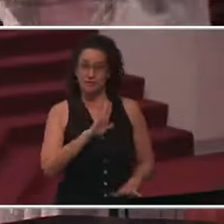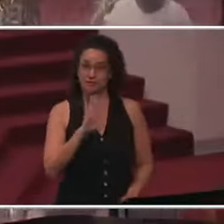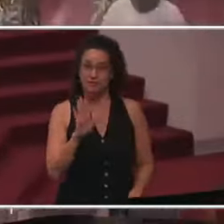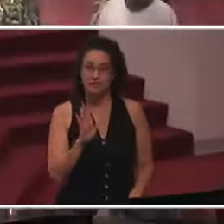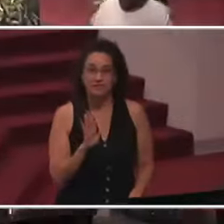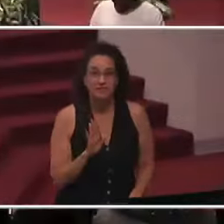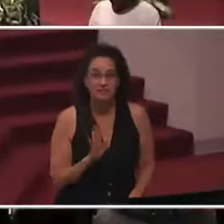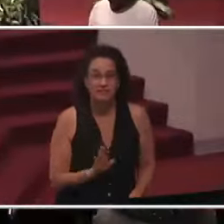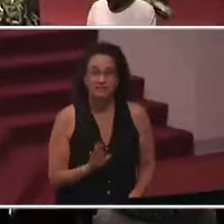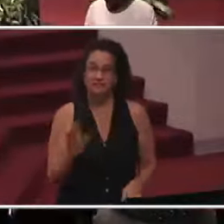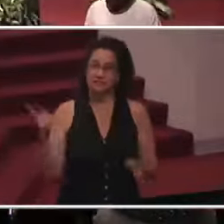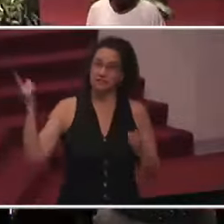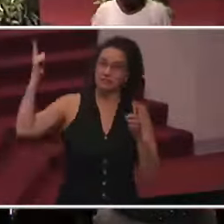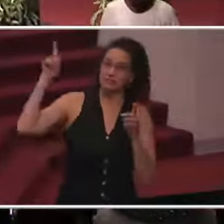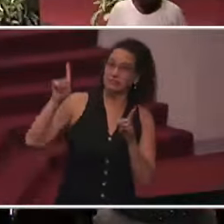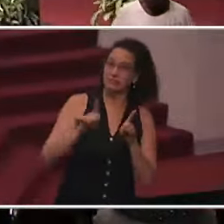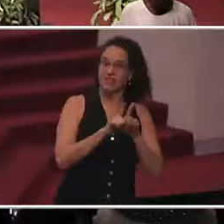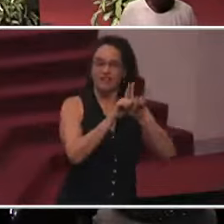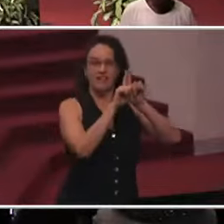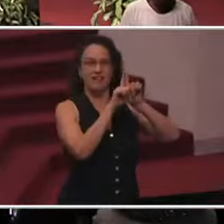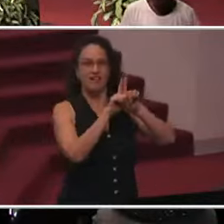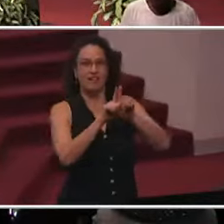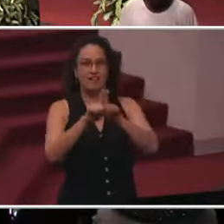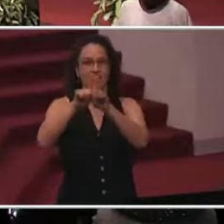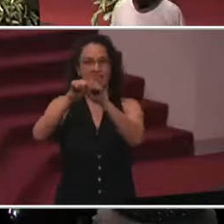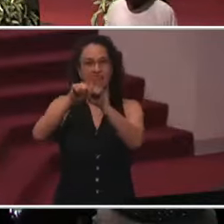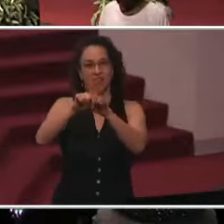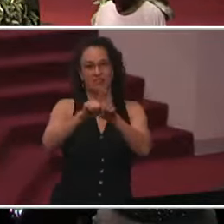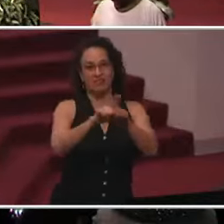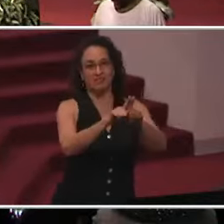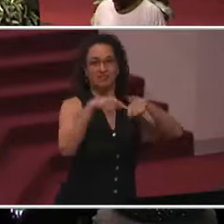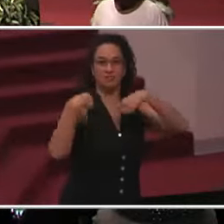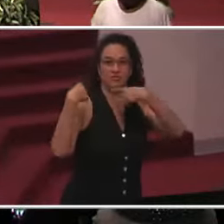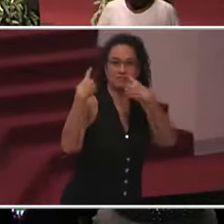You stood by my side.